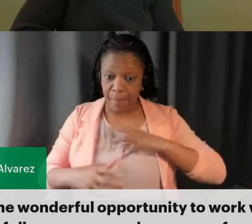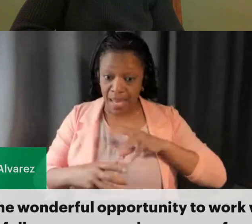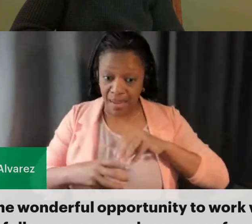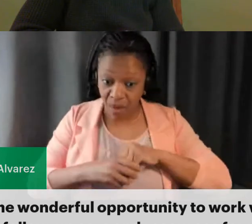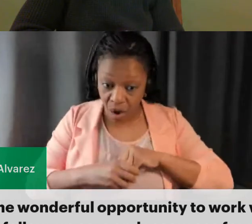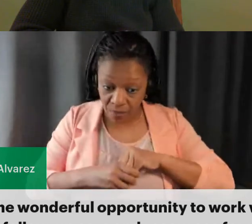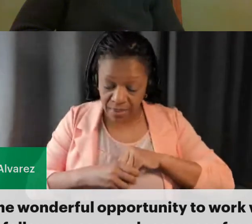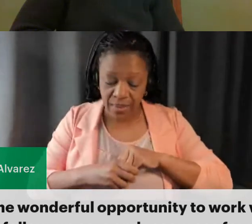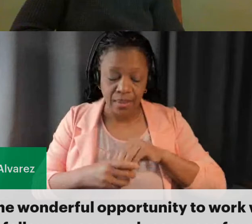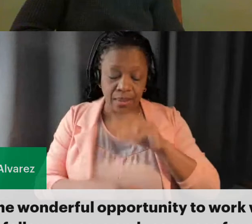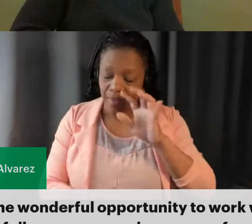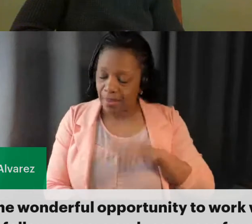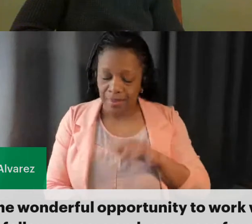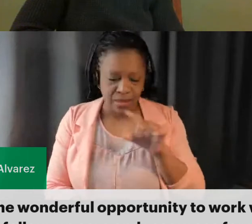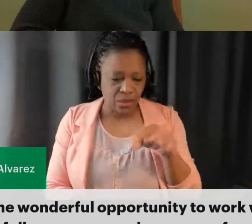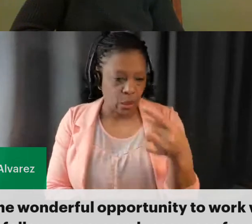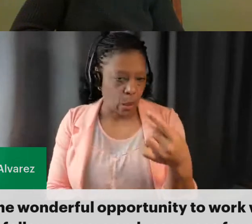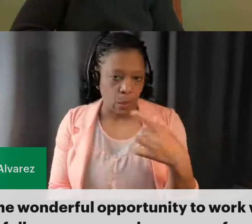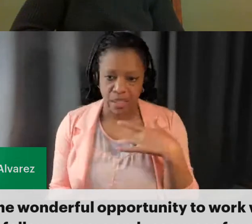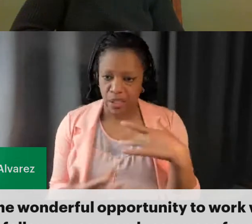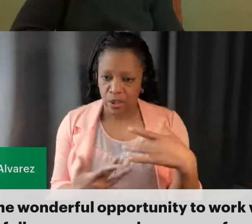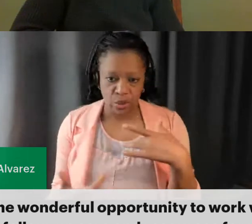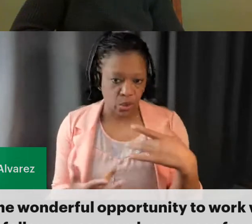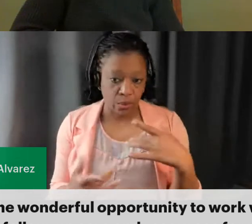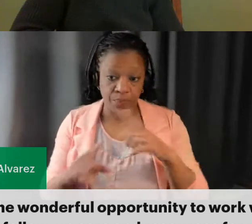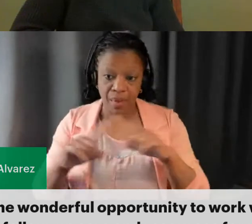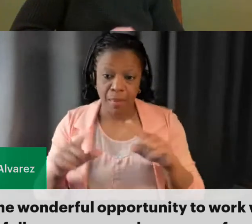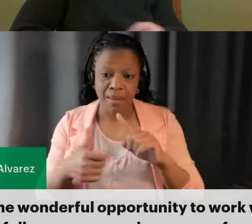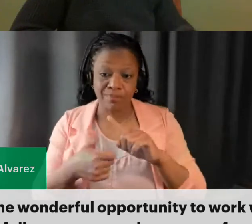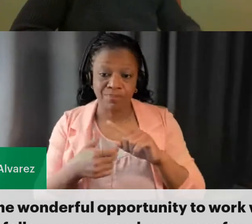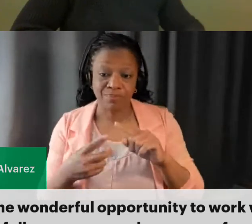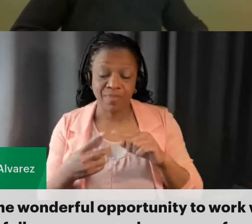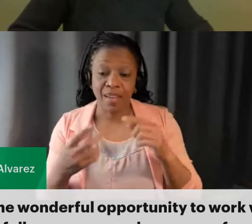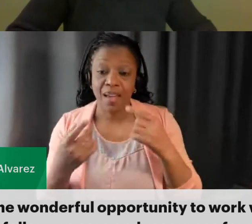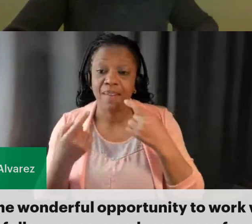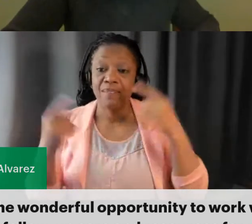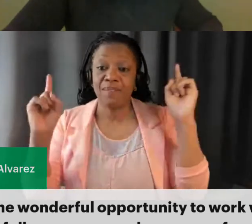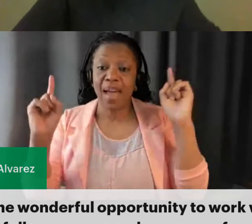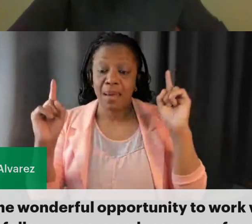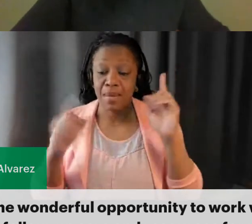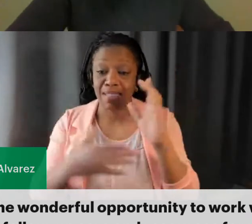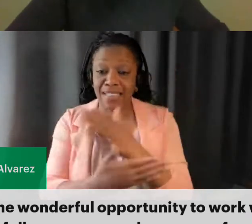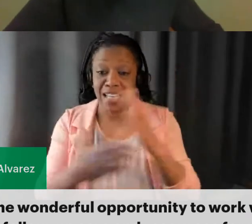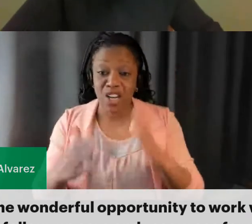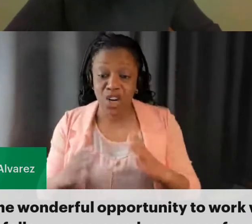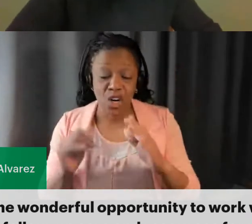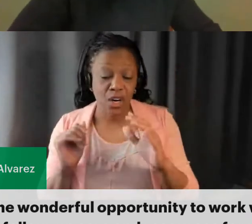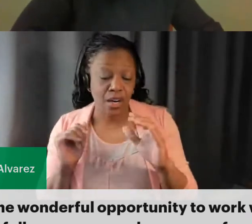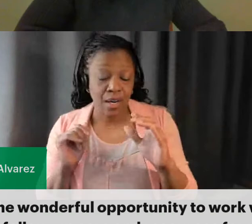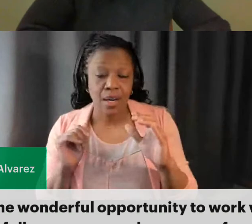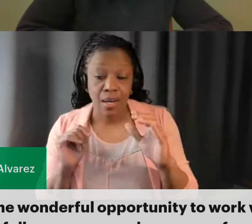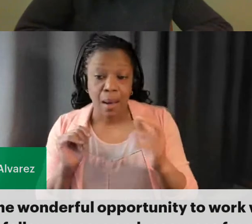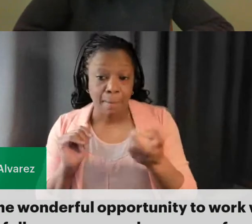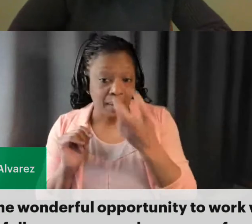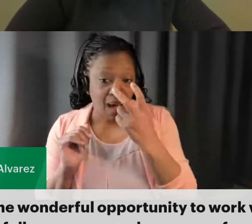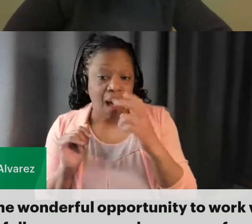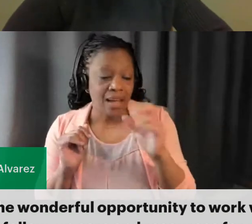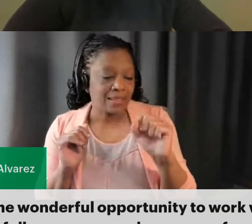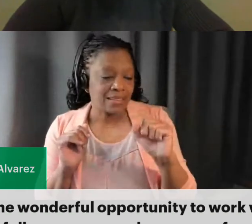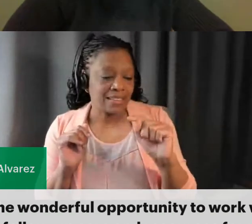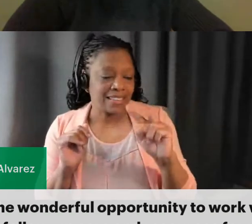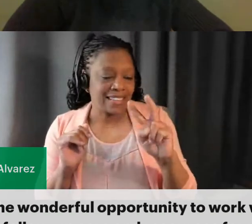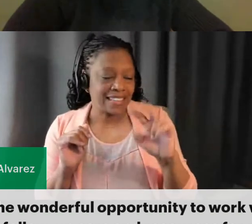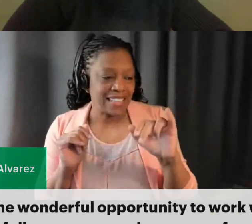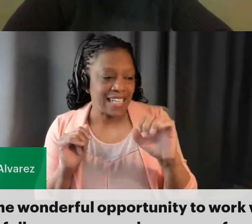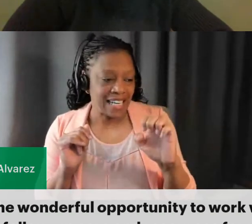But Stevie Wonder and Ray Charles are not here. People can see where need is, and